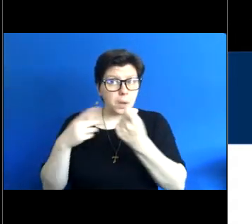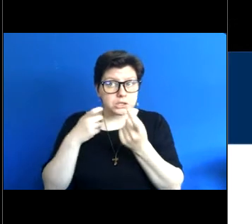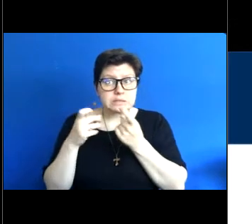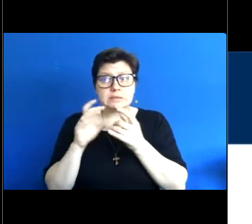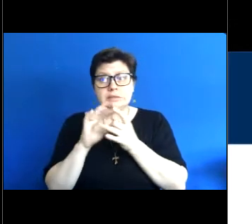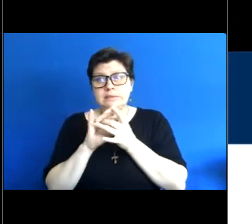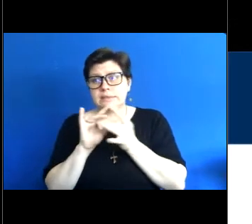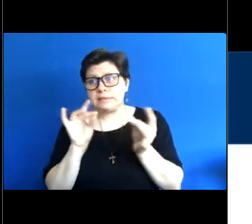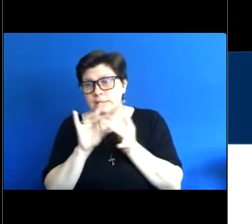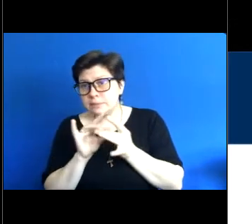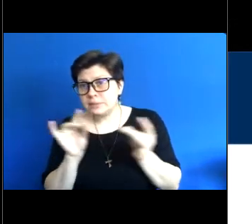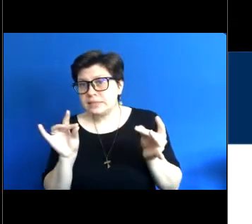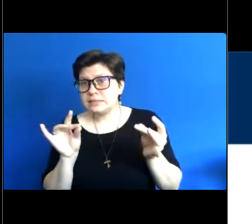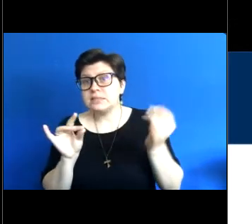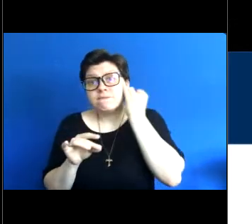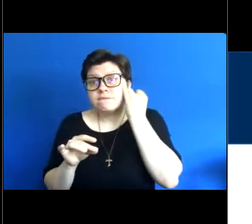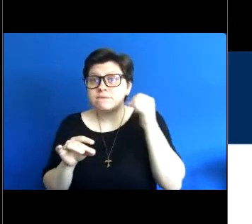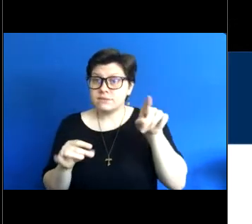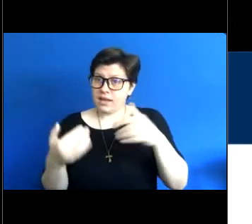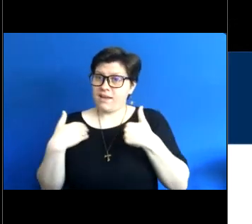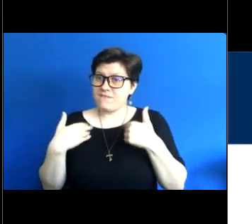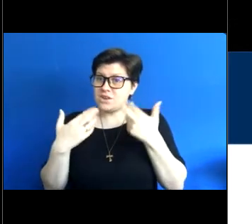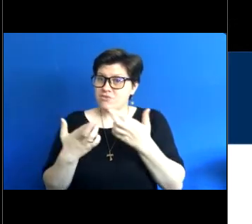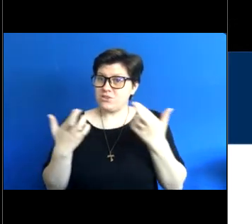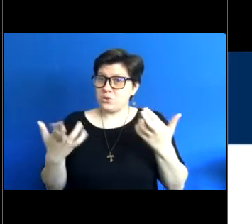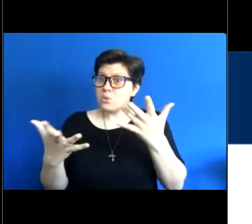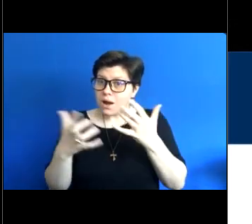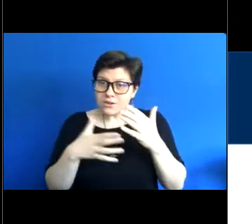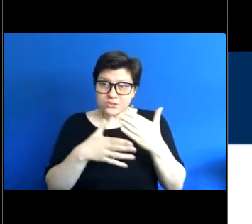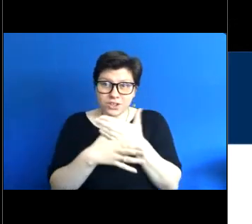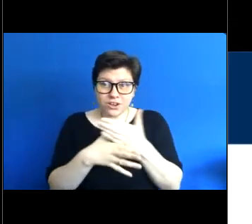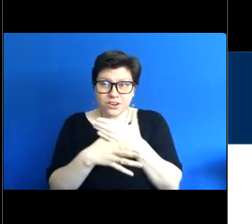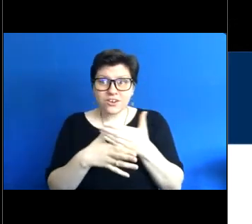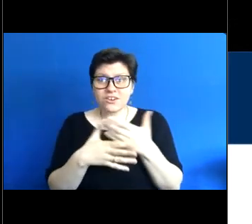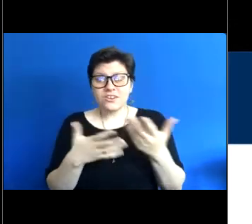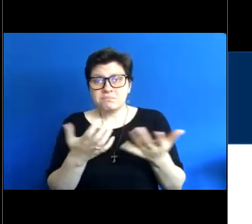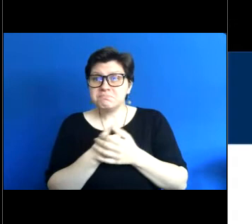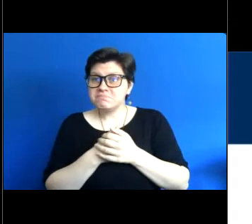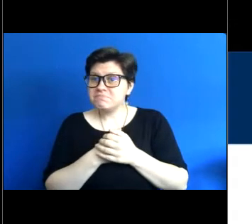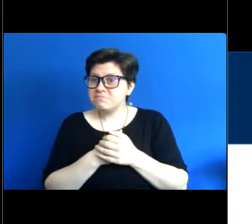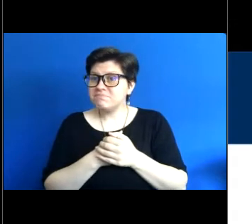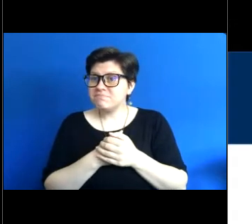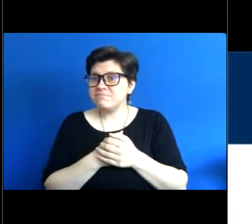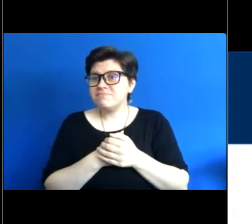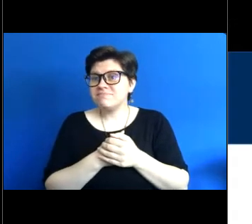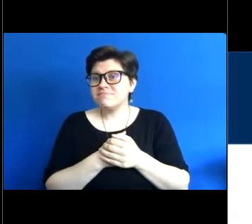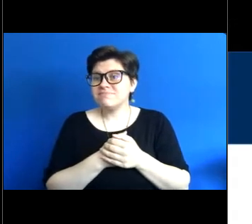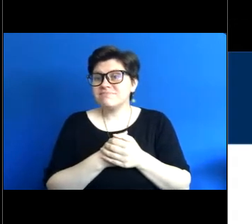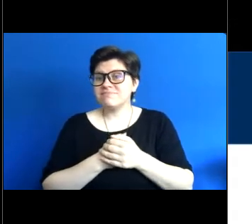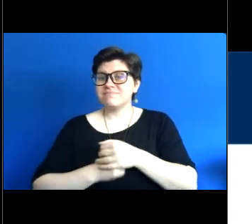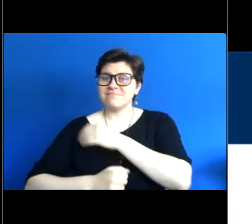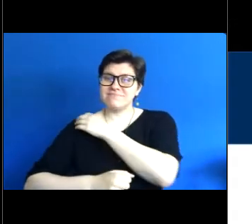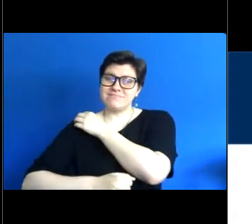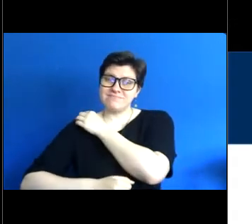or certainly if you have a resource you would like to share with everyone, we